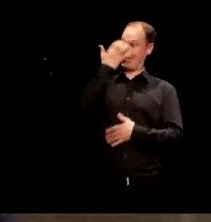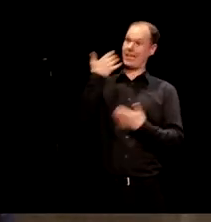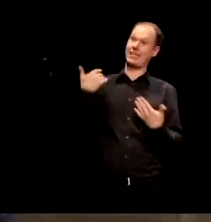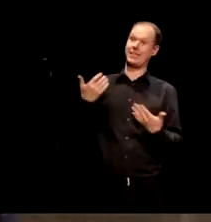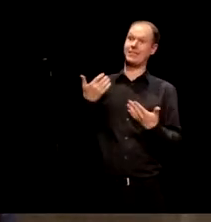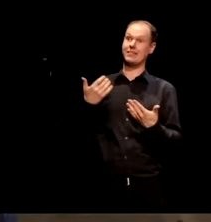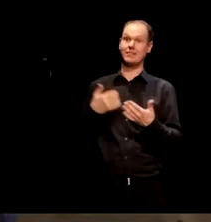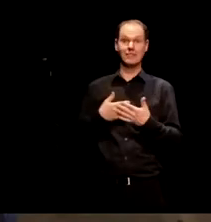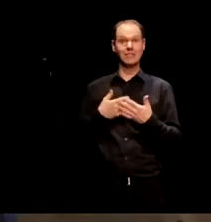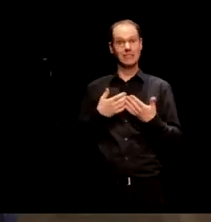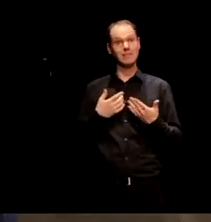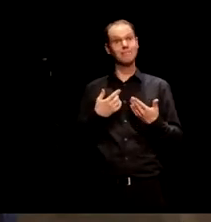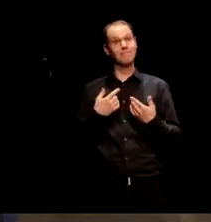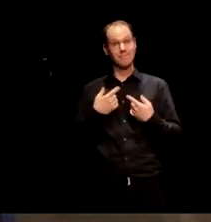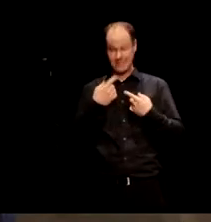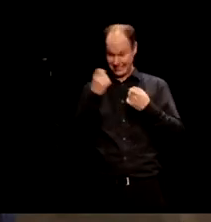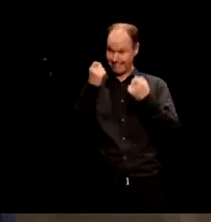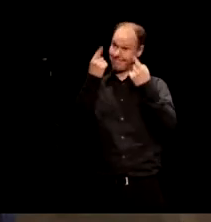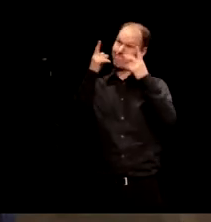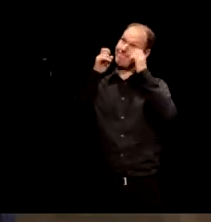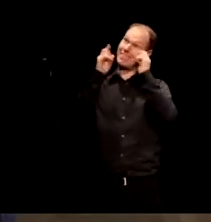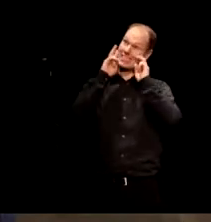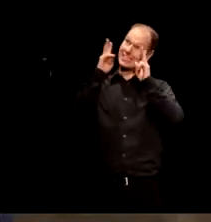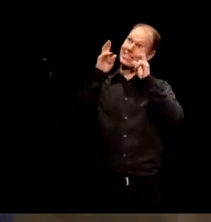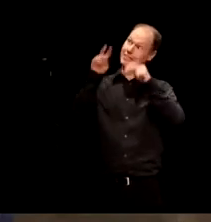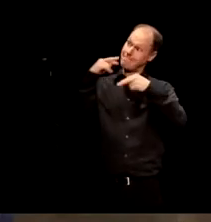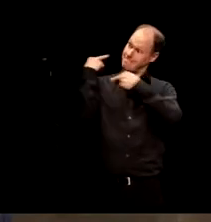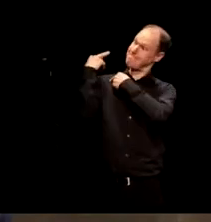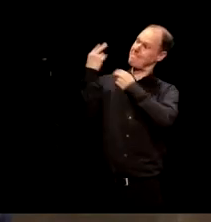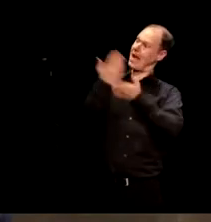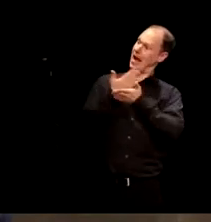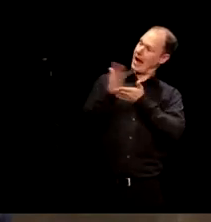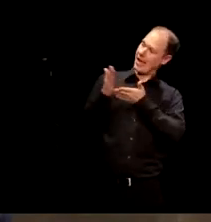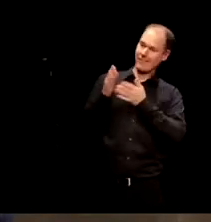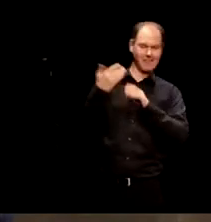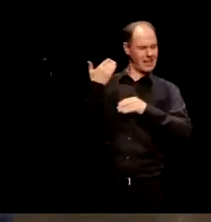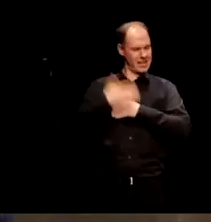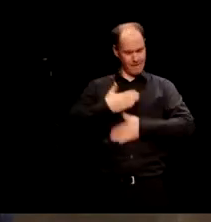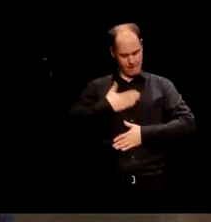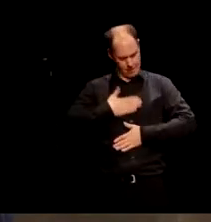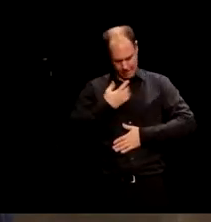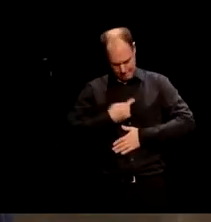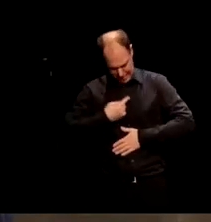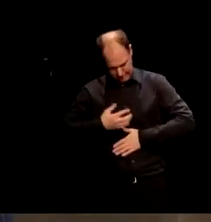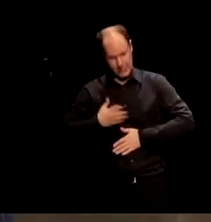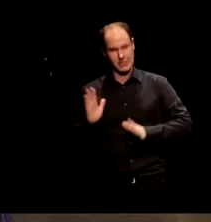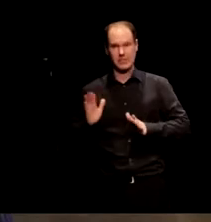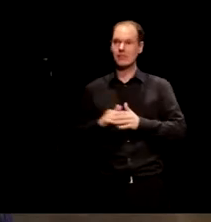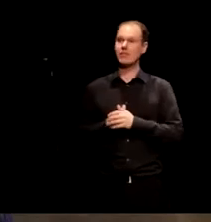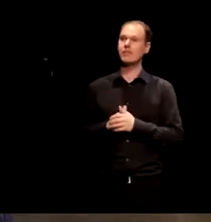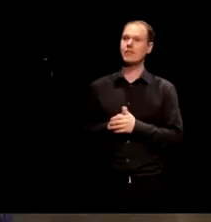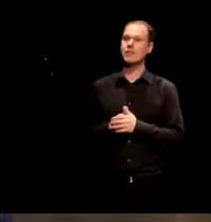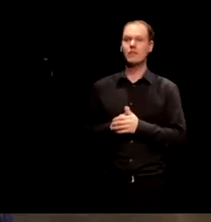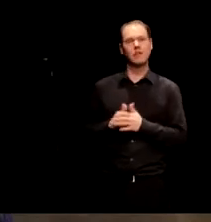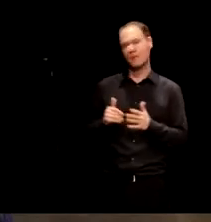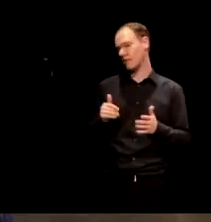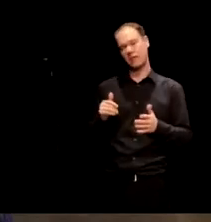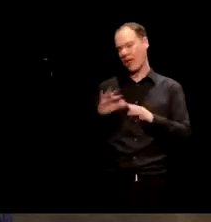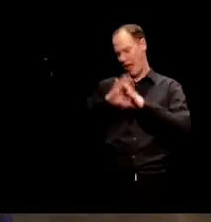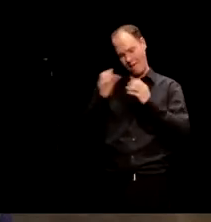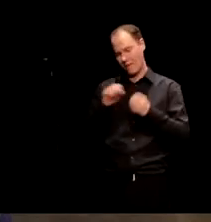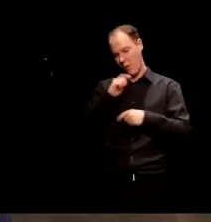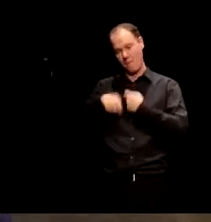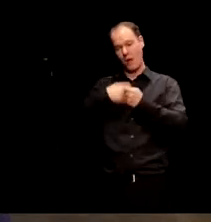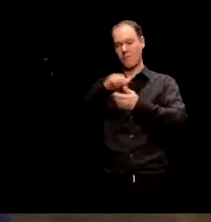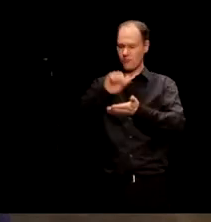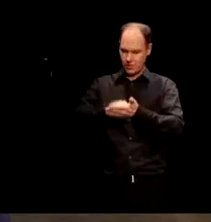I see it clearly now. I can never forgive myself. On the roof, eh? Will all come right? I